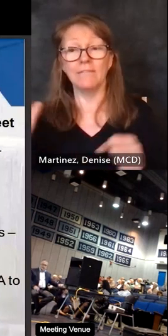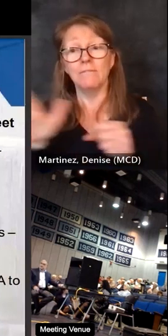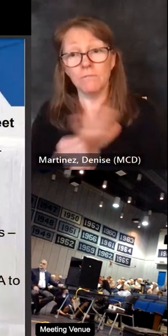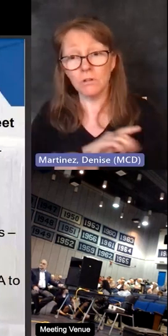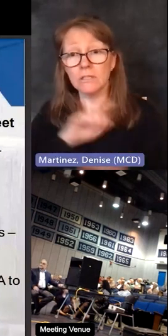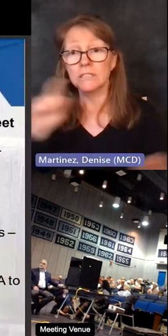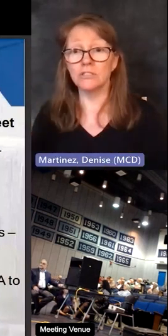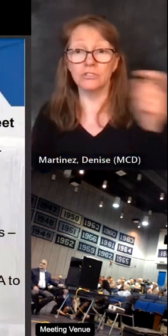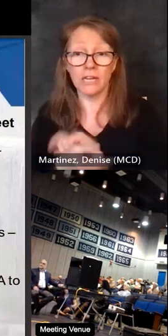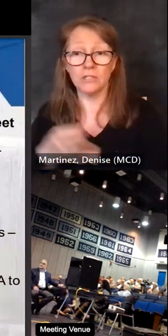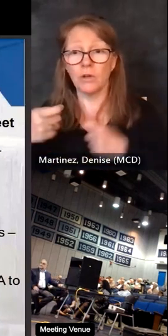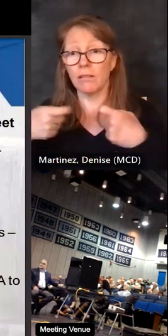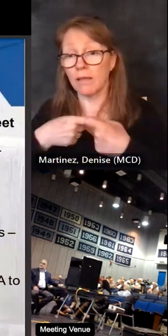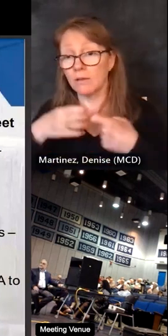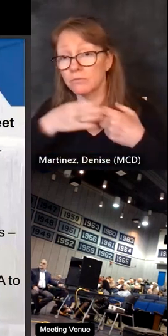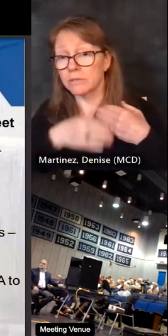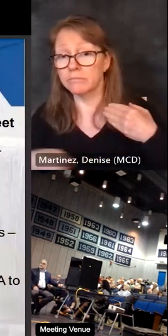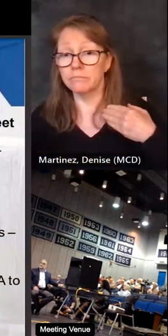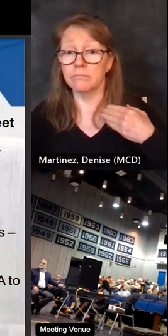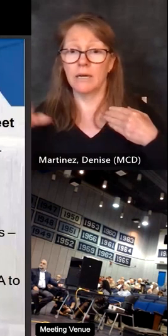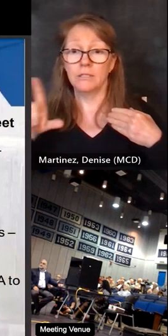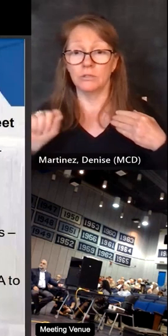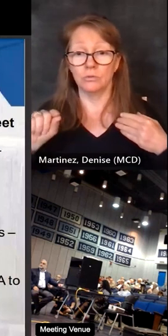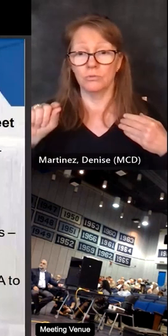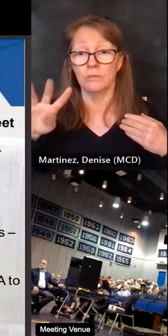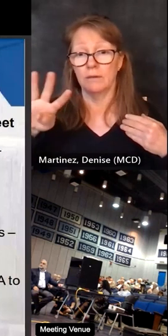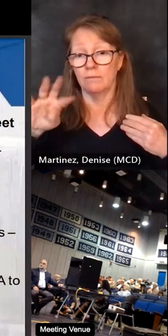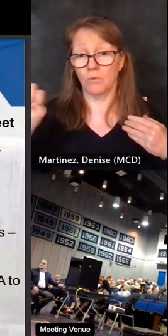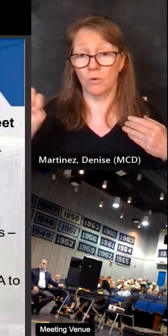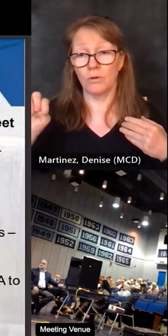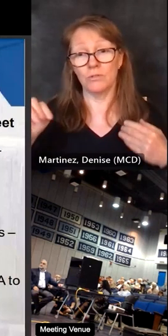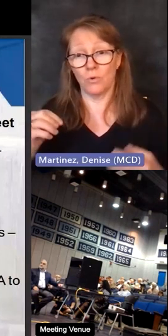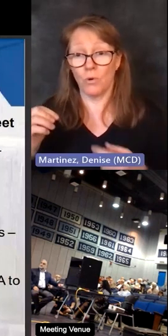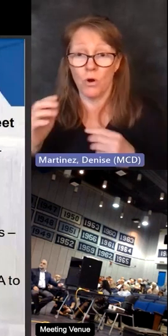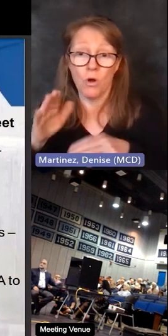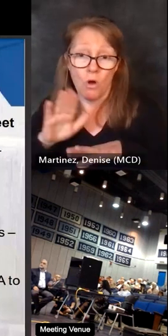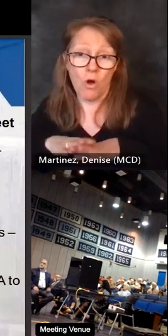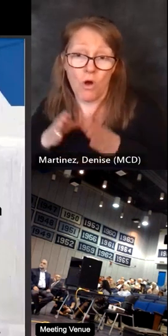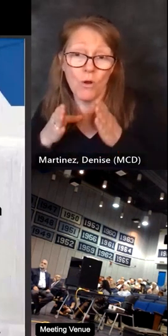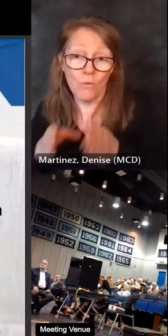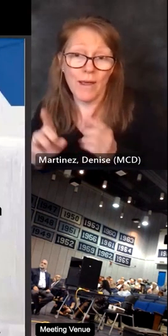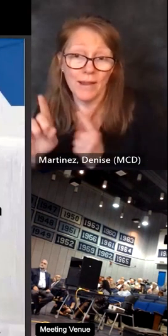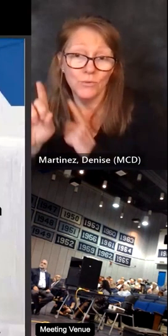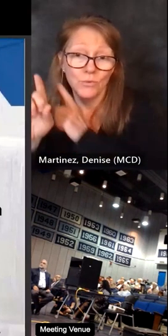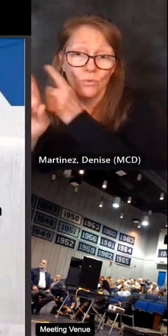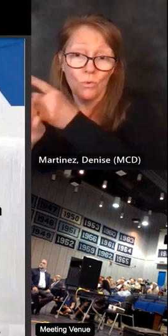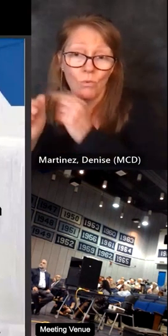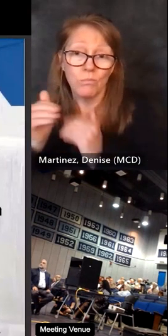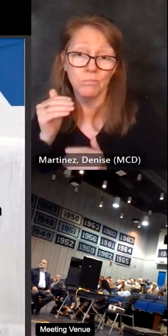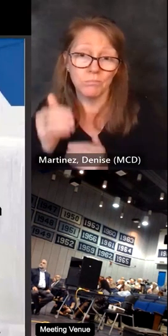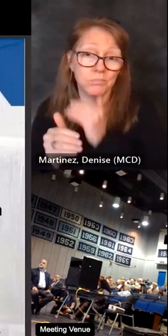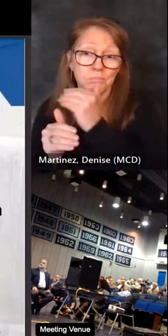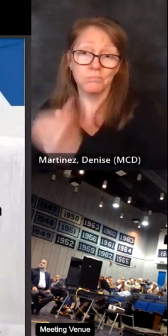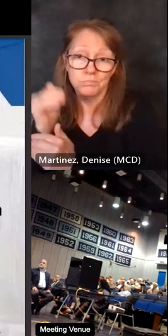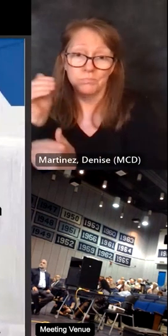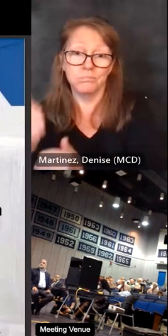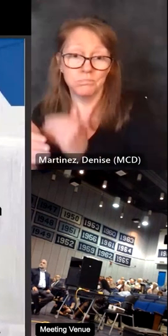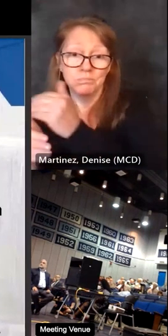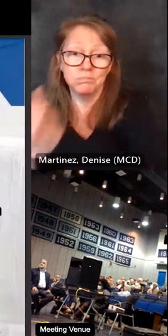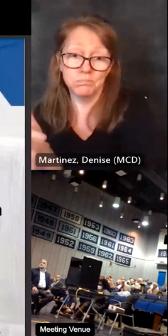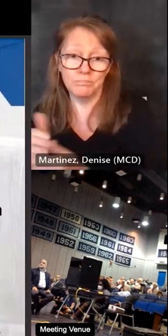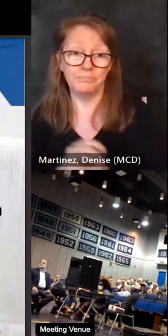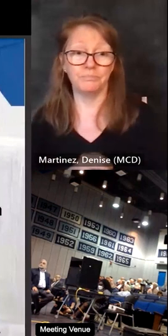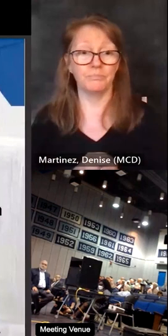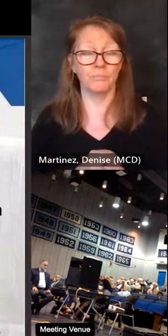by 2040. So we're happy that we're on our way to this target. In terms of the Arborway